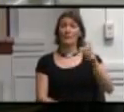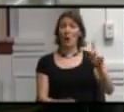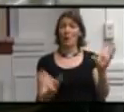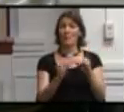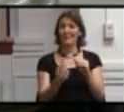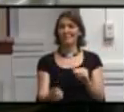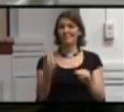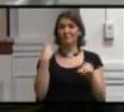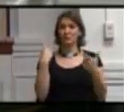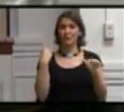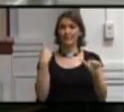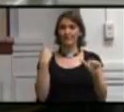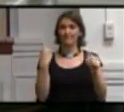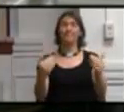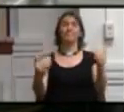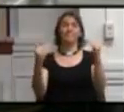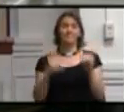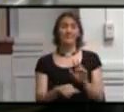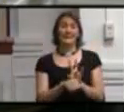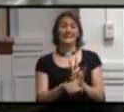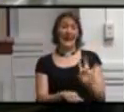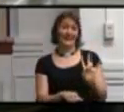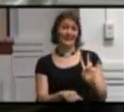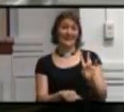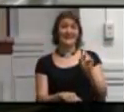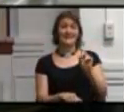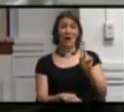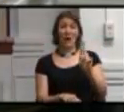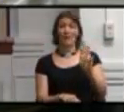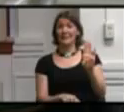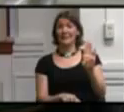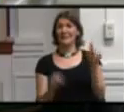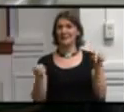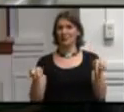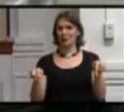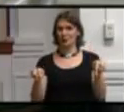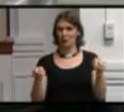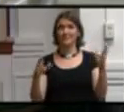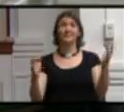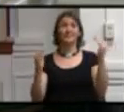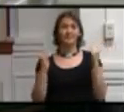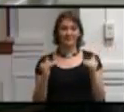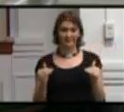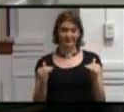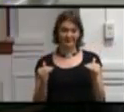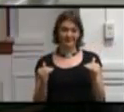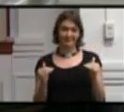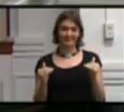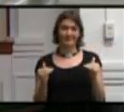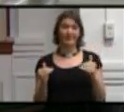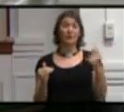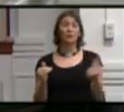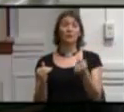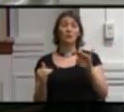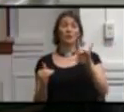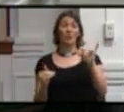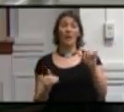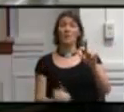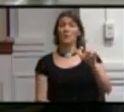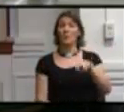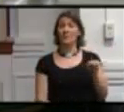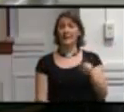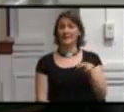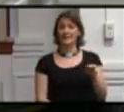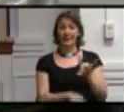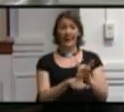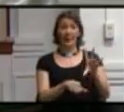Gibson Aiken Center. 7 p.m., development review board, select board meeting room. Tuesday, July